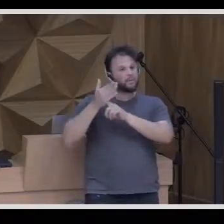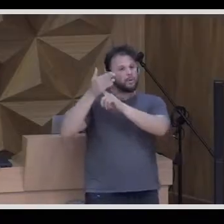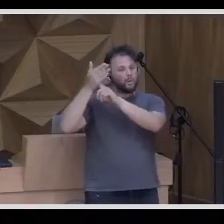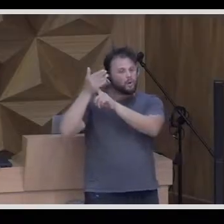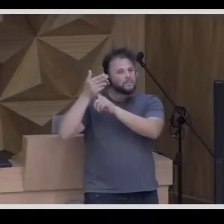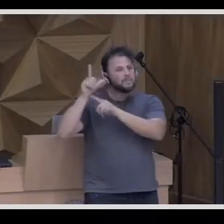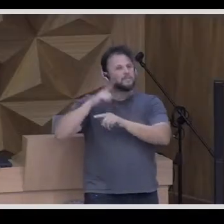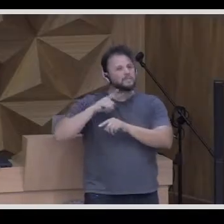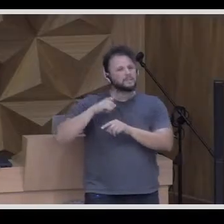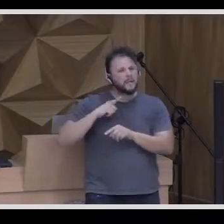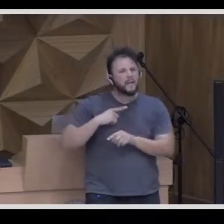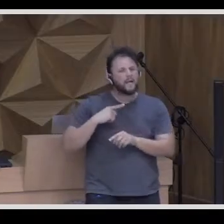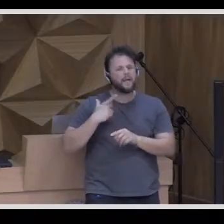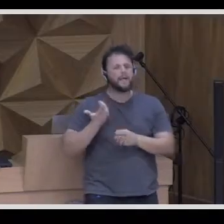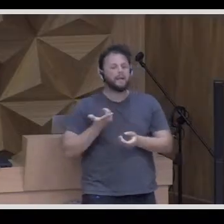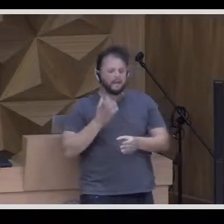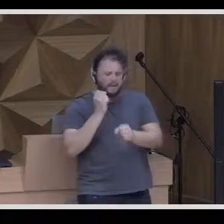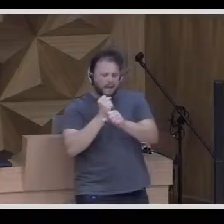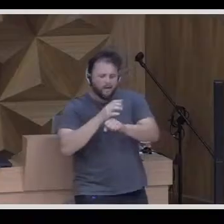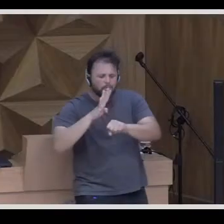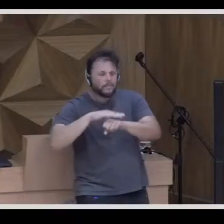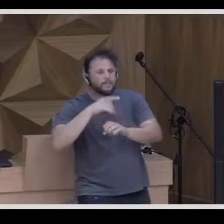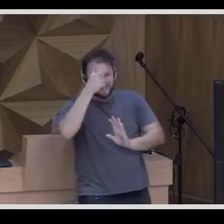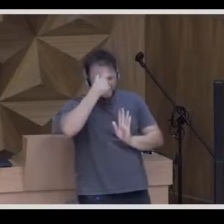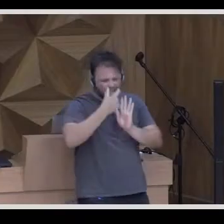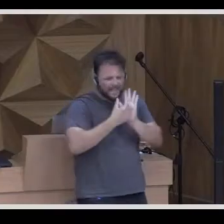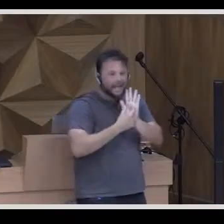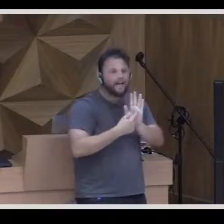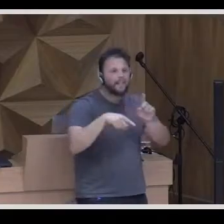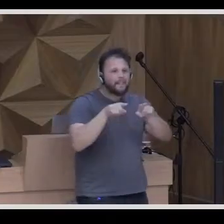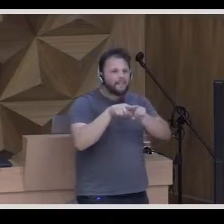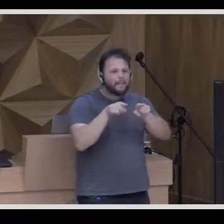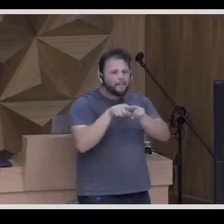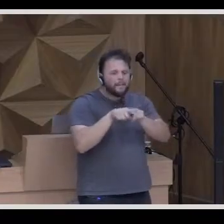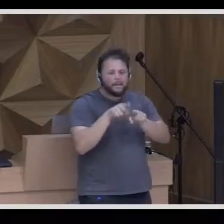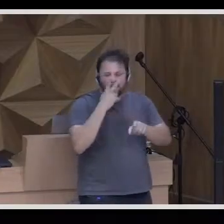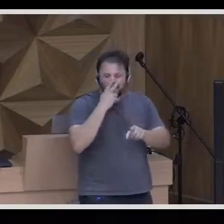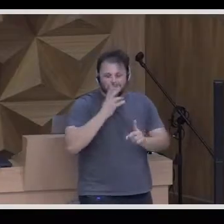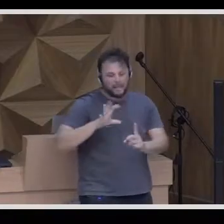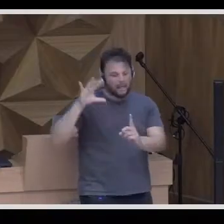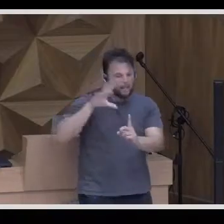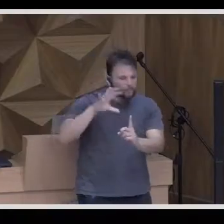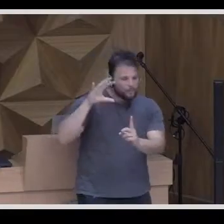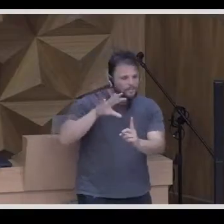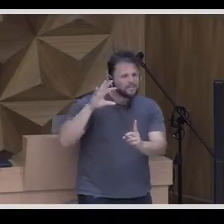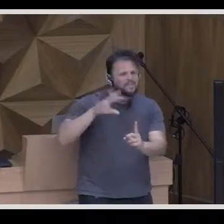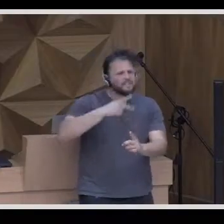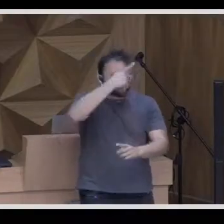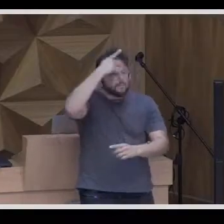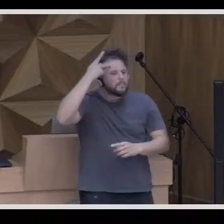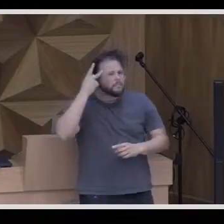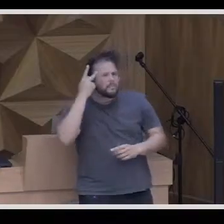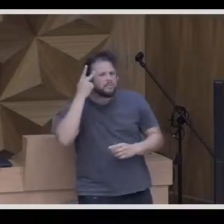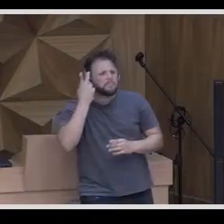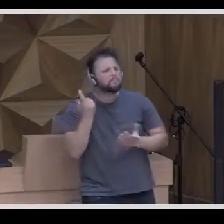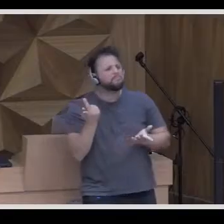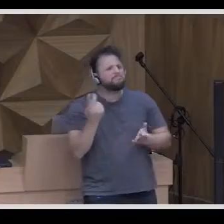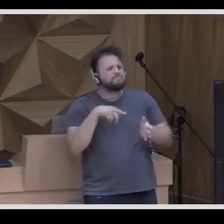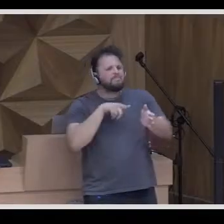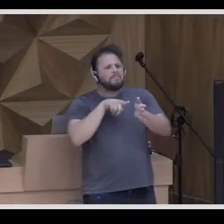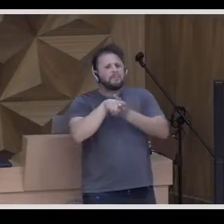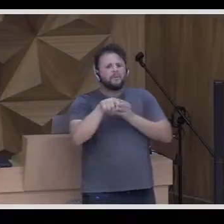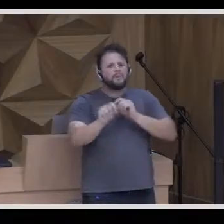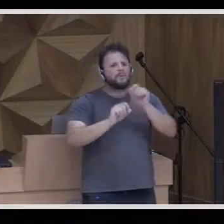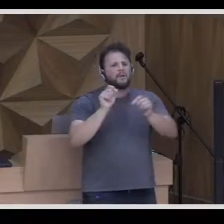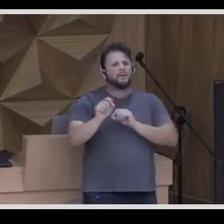algorithms that are determining what people are doing. And again, the question was, well, what is it like to be in your own home, which is meant to be your